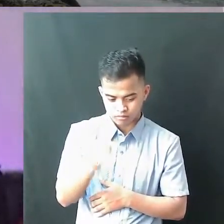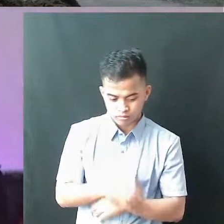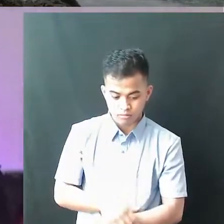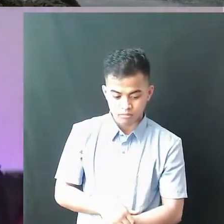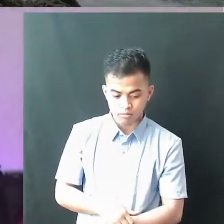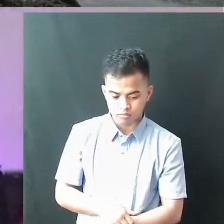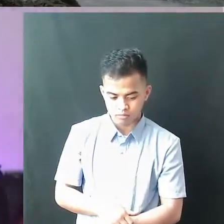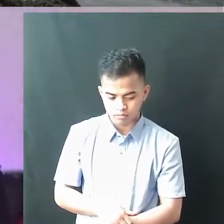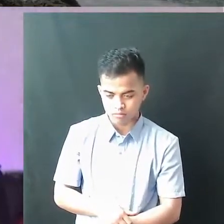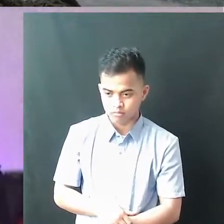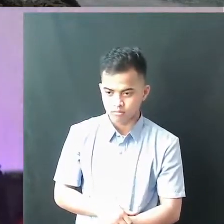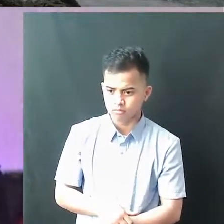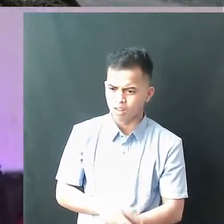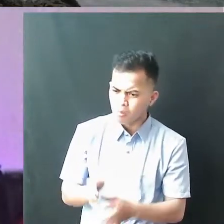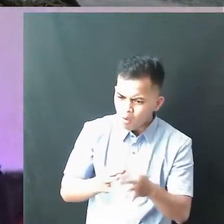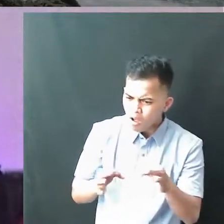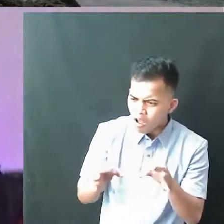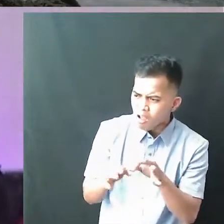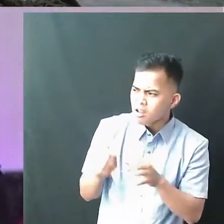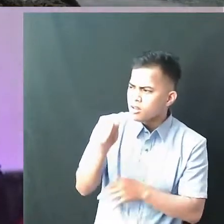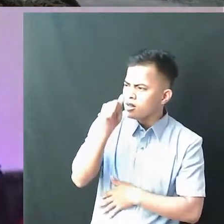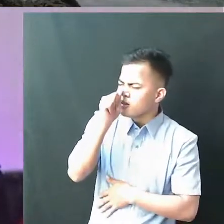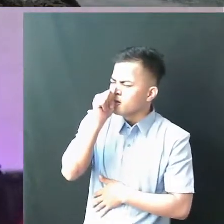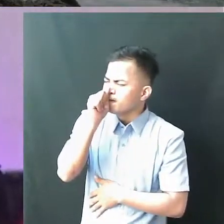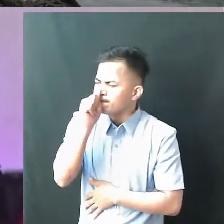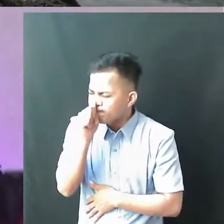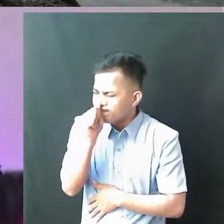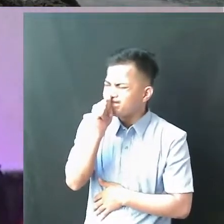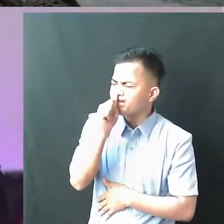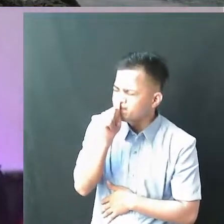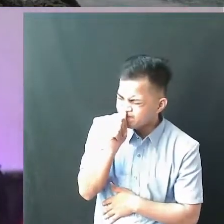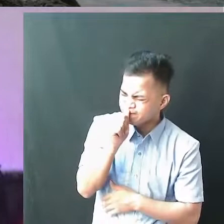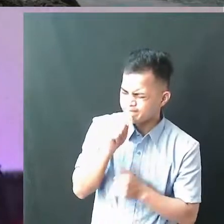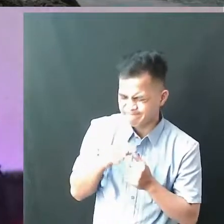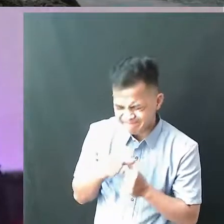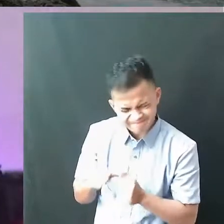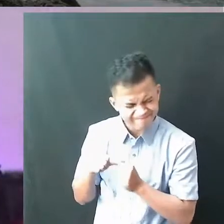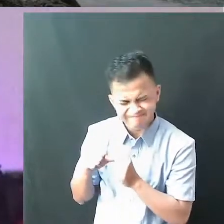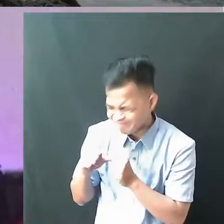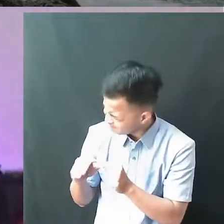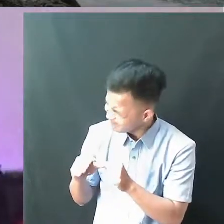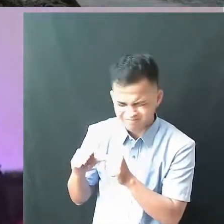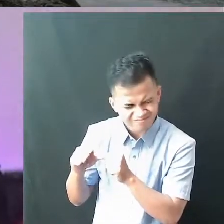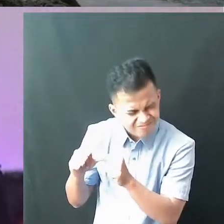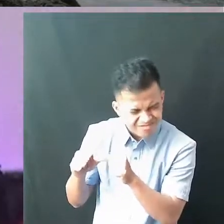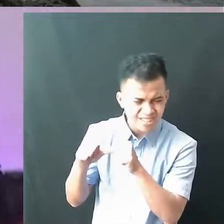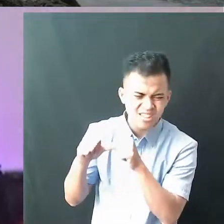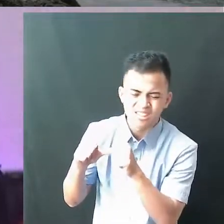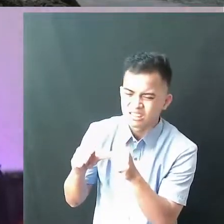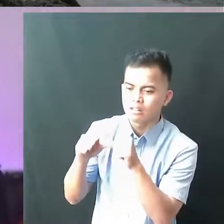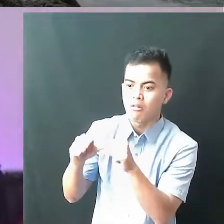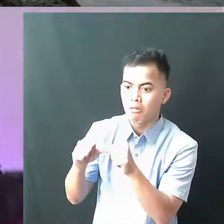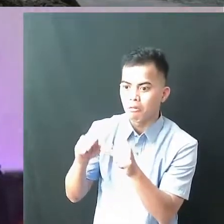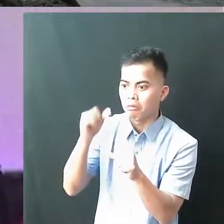Therefore, I endure all things for the elect's sake, that they may also obtain the